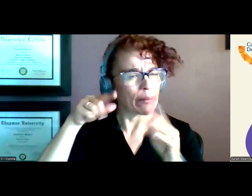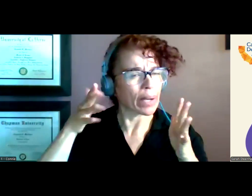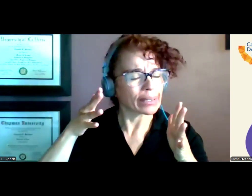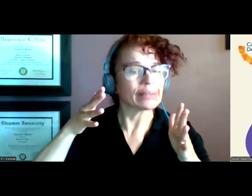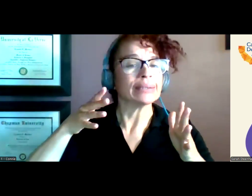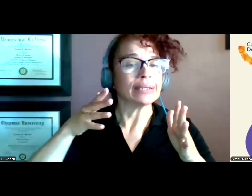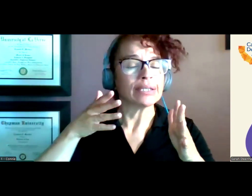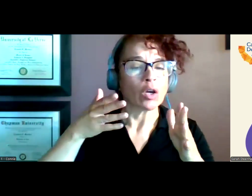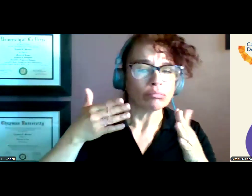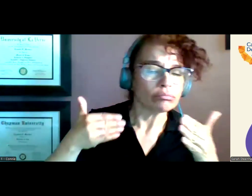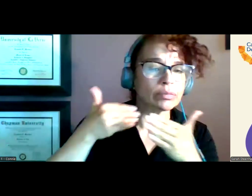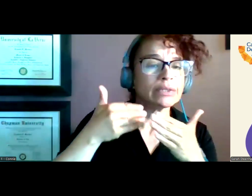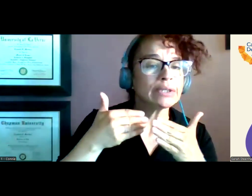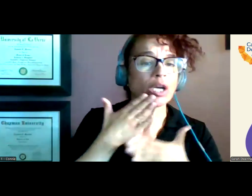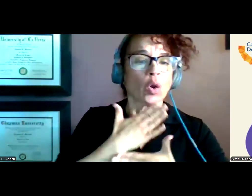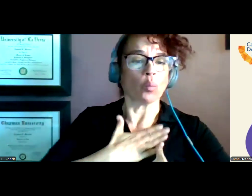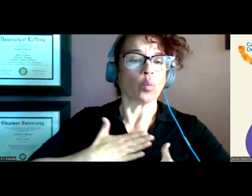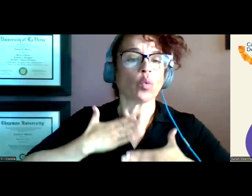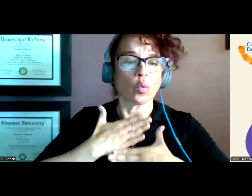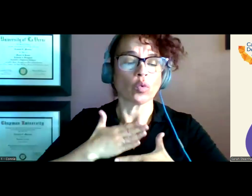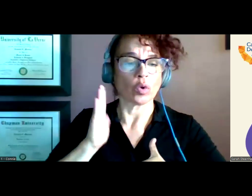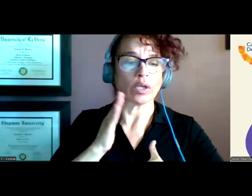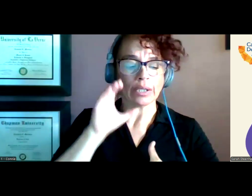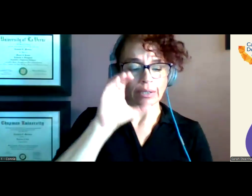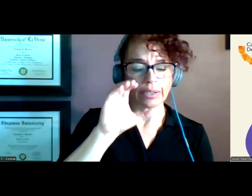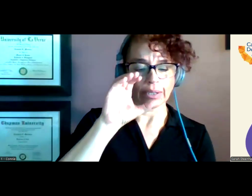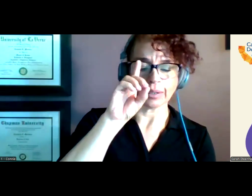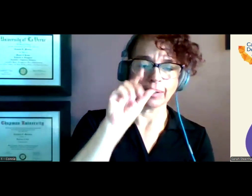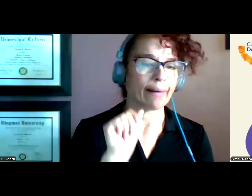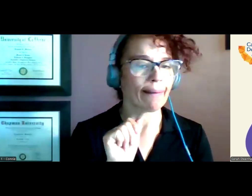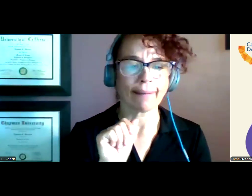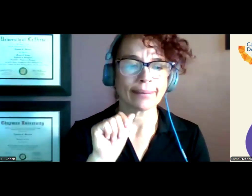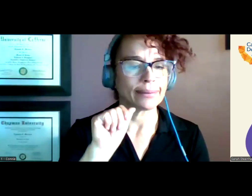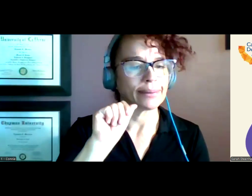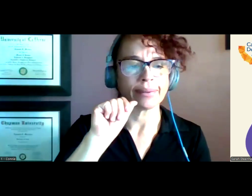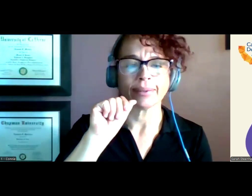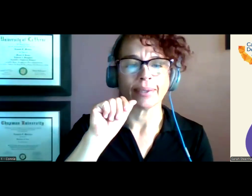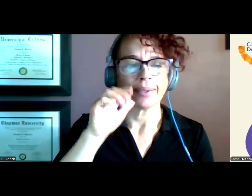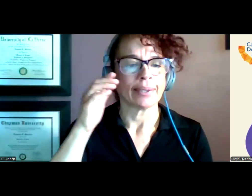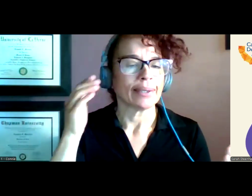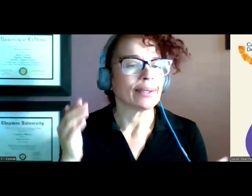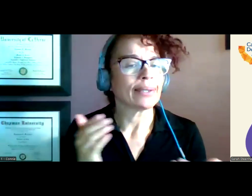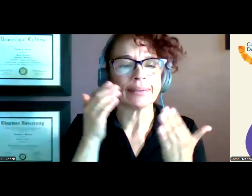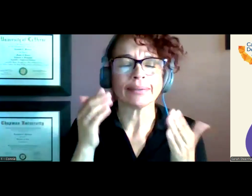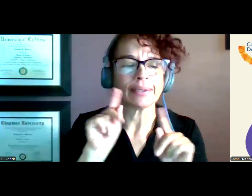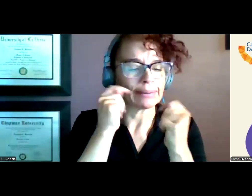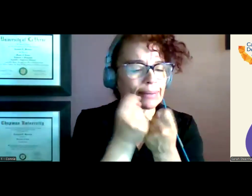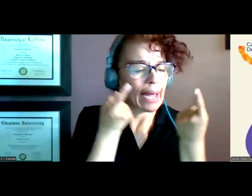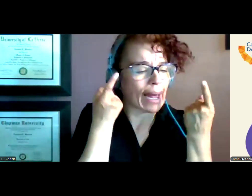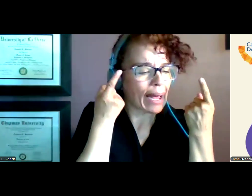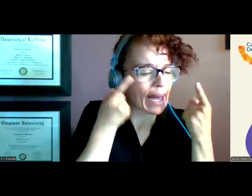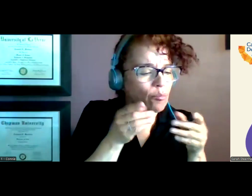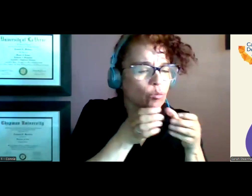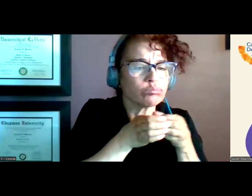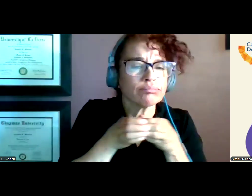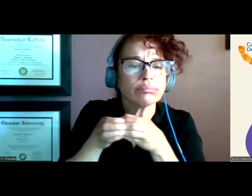just want to close by saying appreciation for our CDA team here that makes all of this happen.